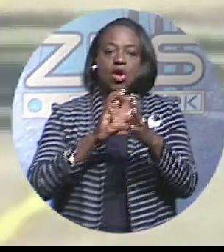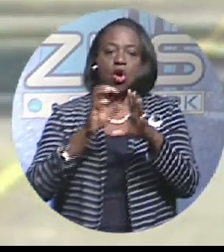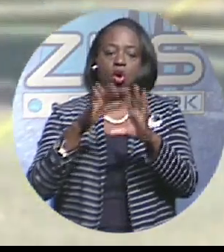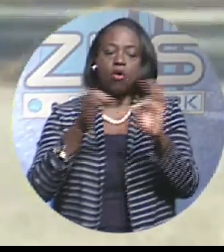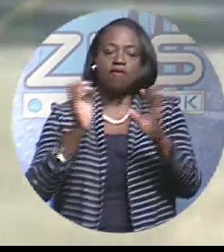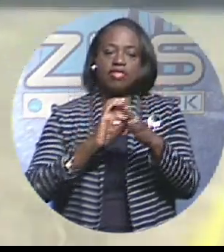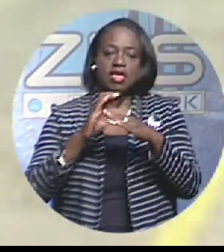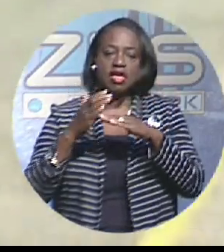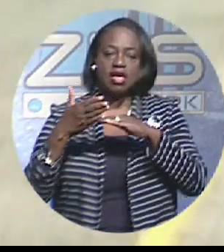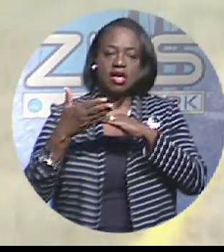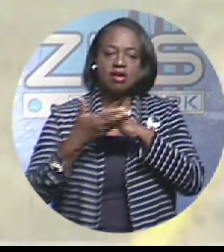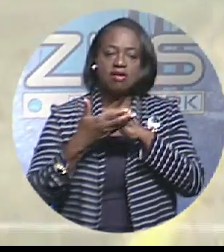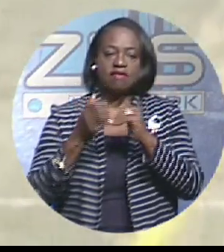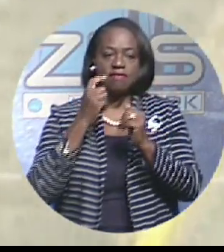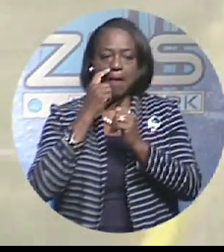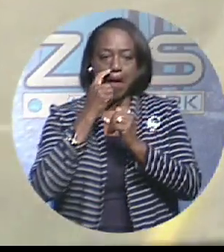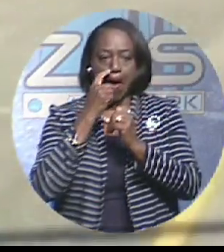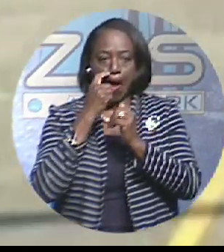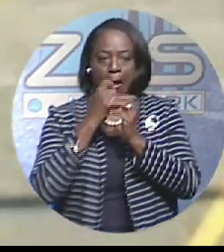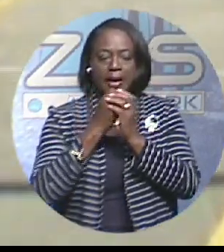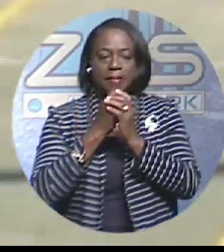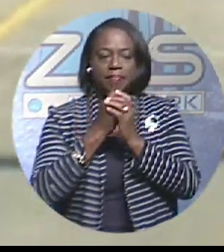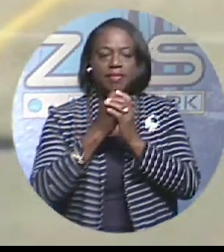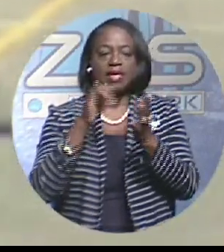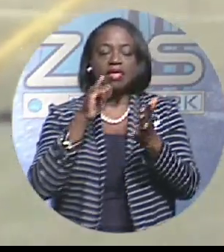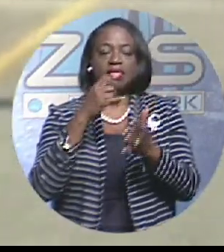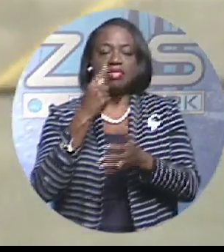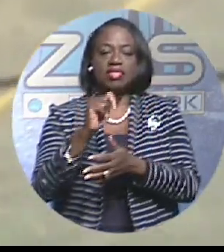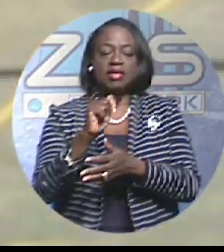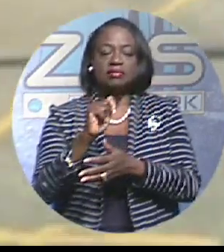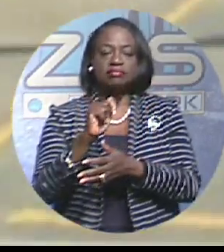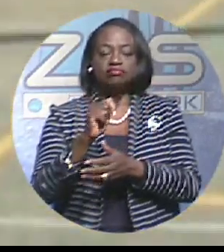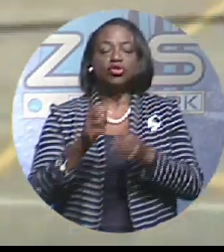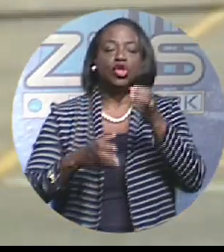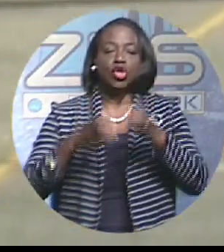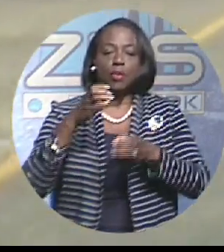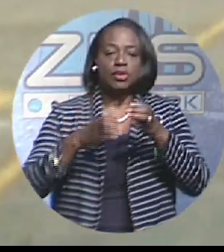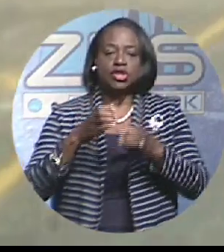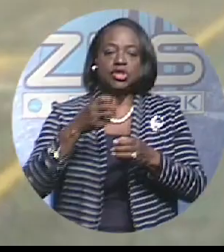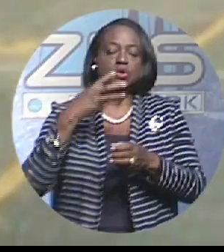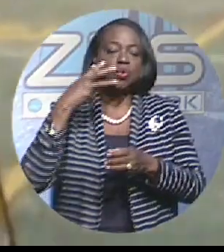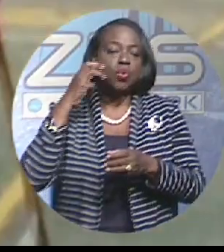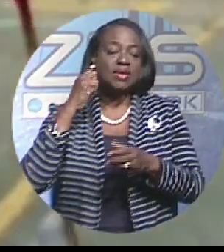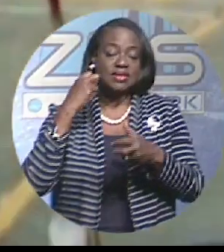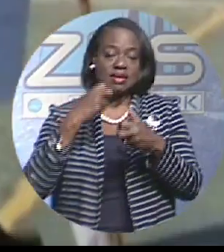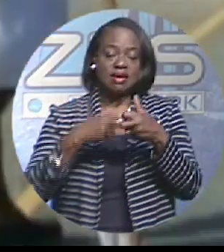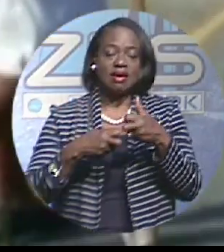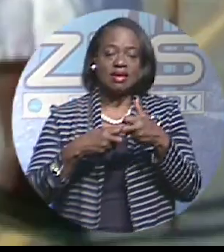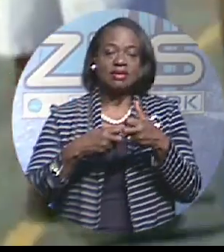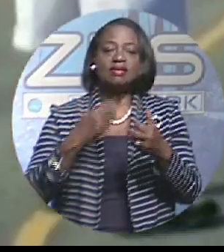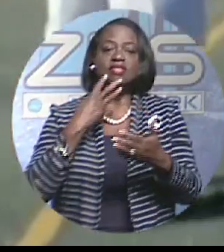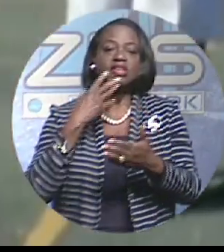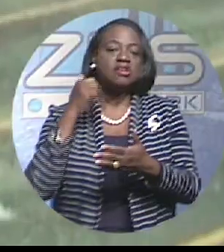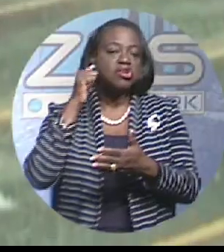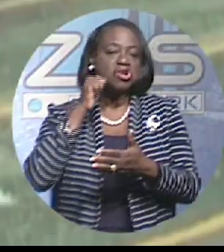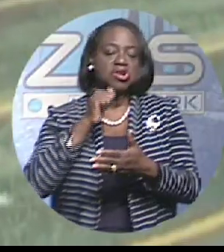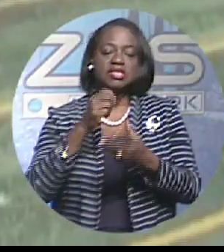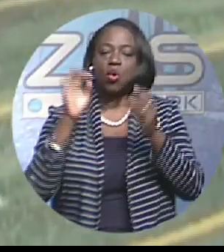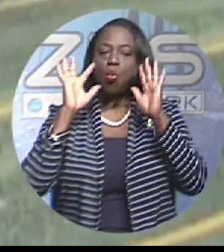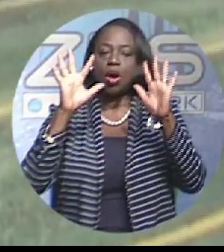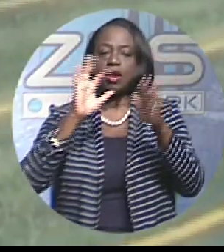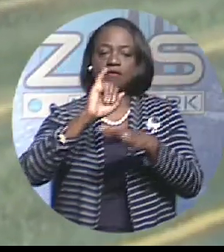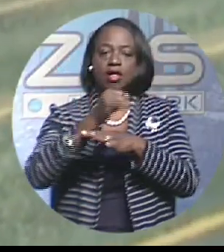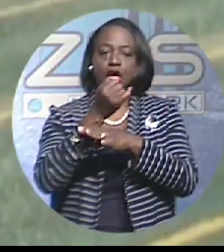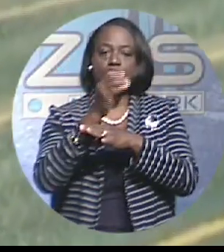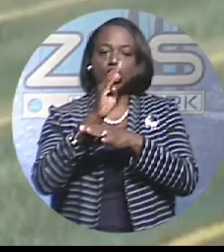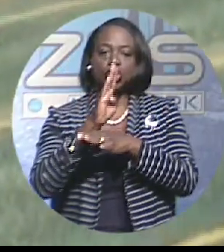200. How was the competition out there? The competition was very stiff, and the girls did an excellent job. Let's move